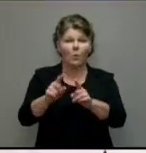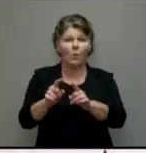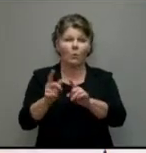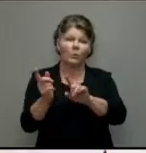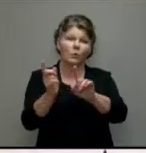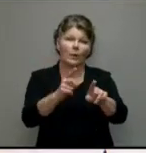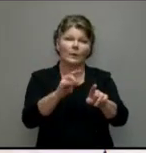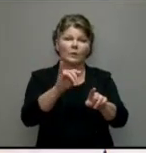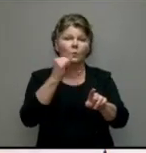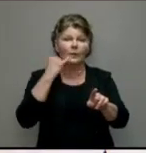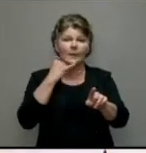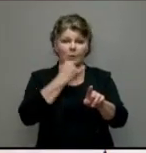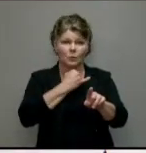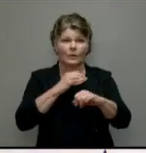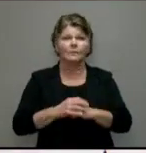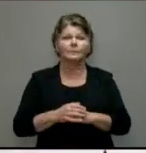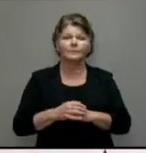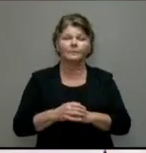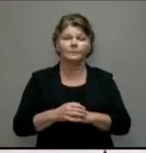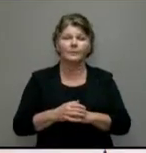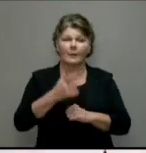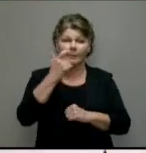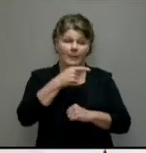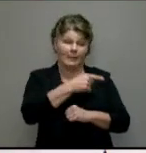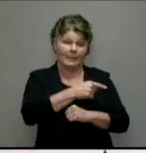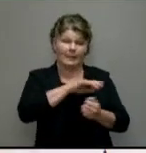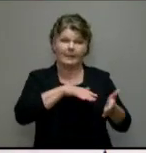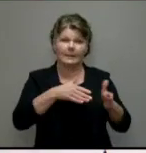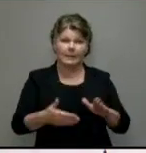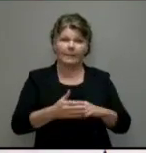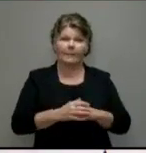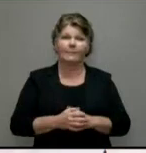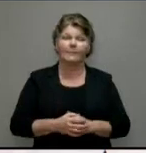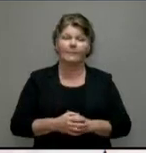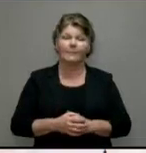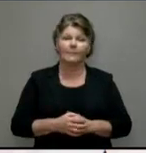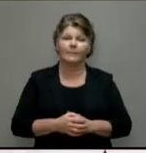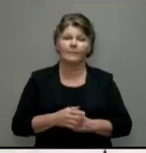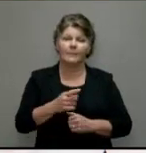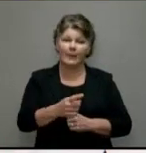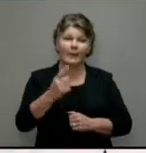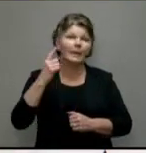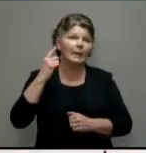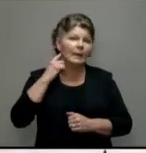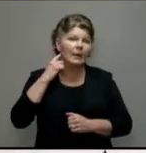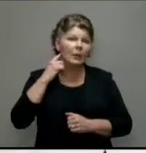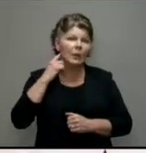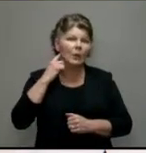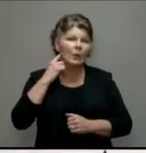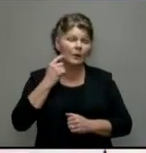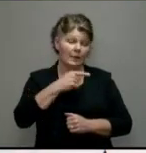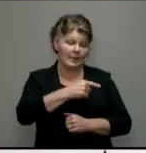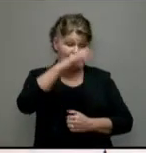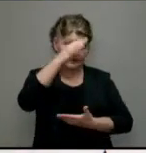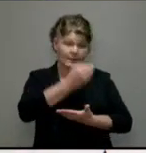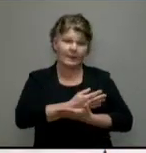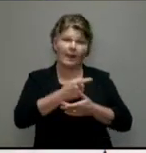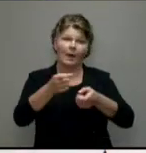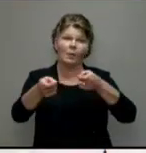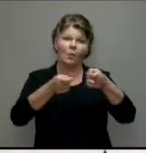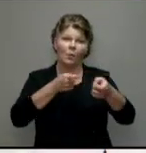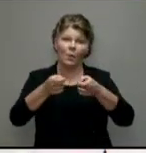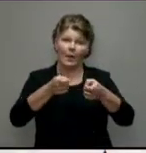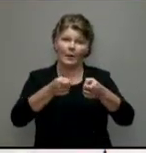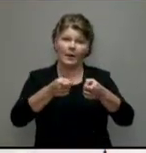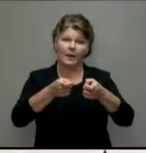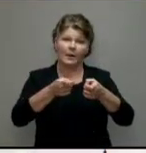took the child and his mother and went to the land of Israel. But when he heard that Archelaus was reigning over Judea in place of his